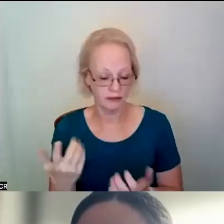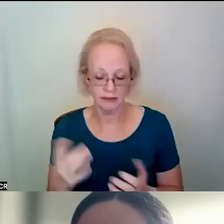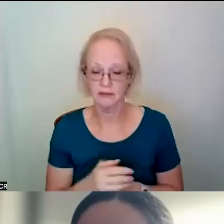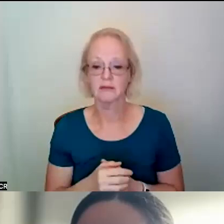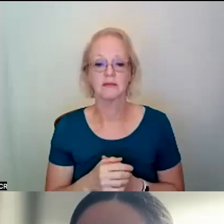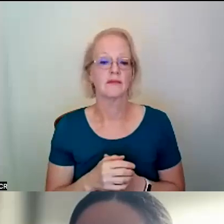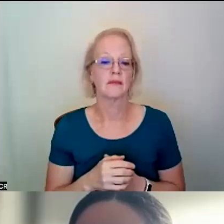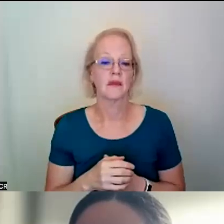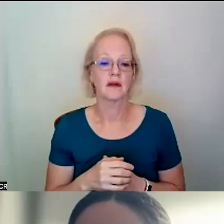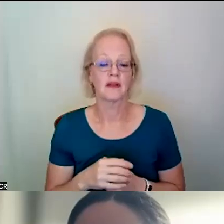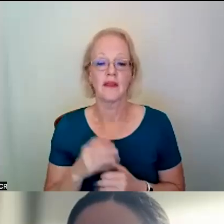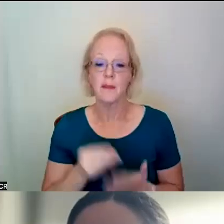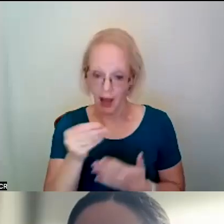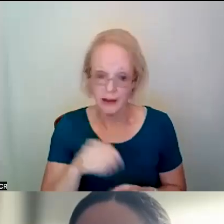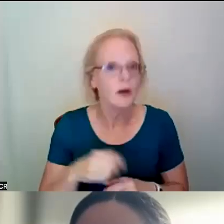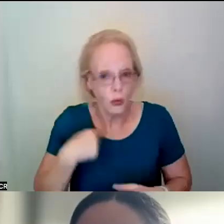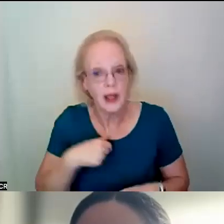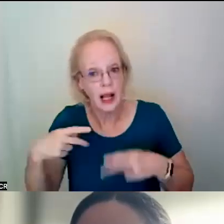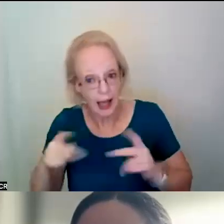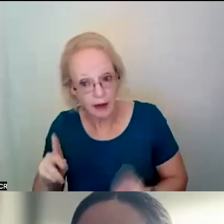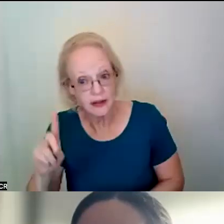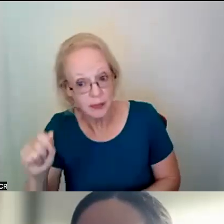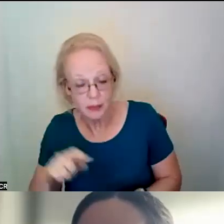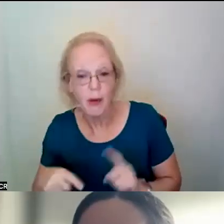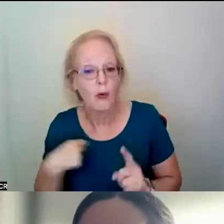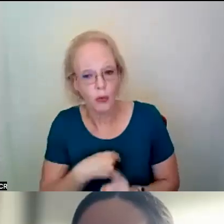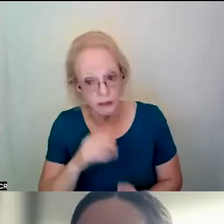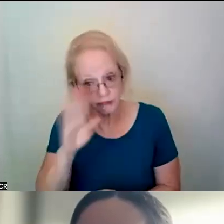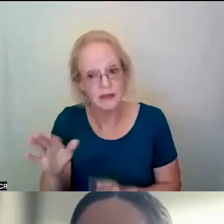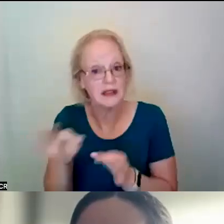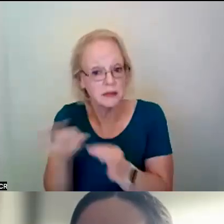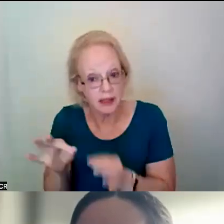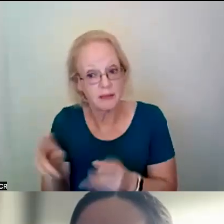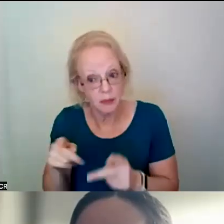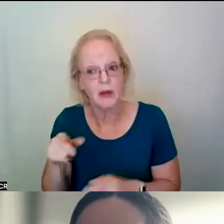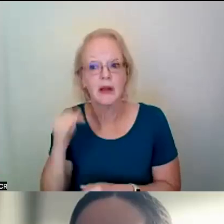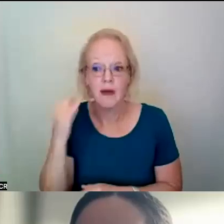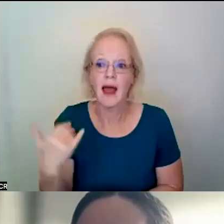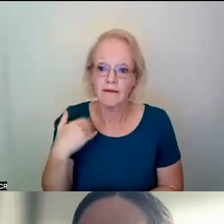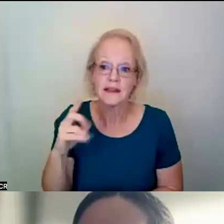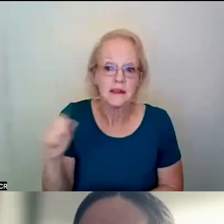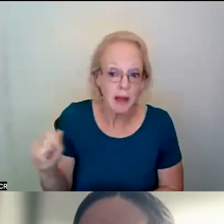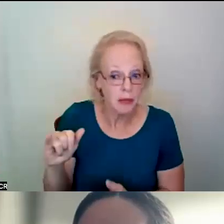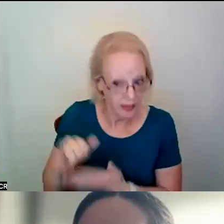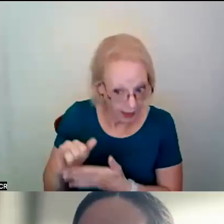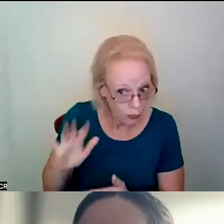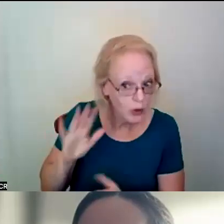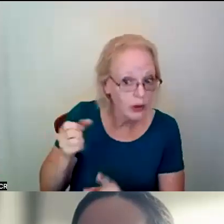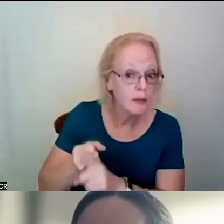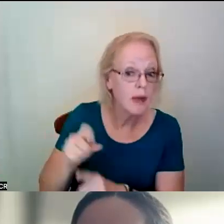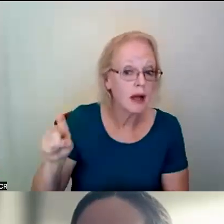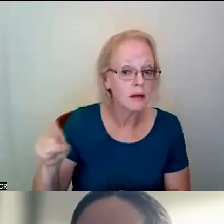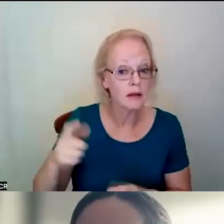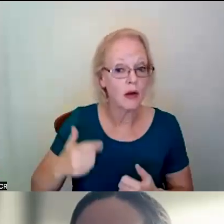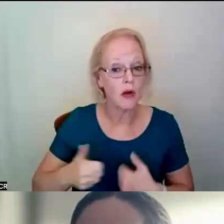allow disability, but we certainly make sure that we explain to people that they are disabled, what that can mean to their longevity, and maybe a